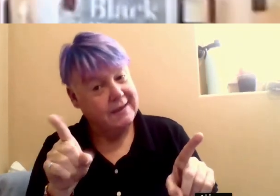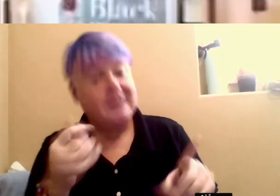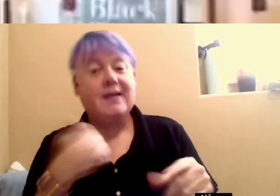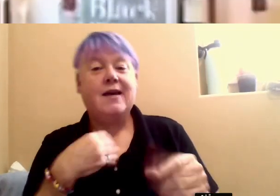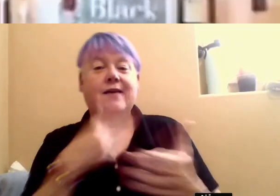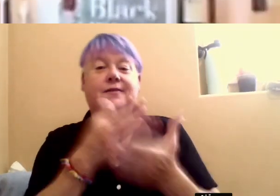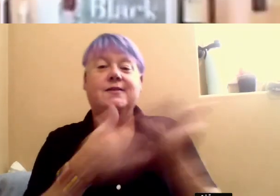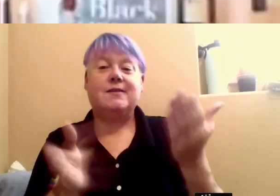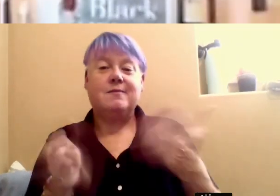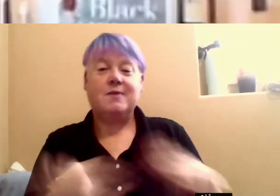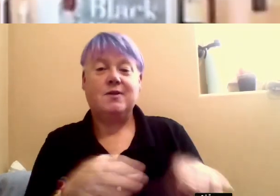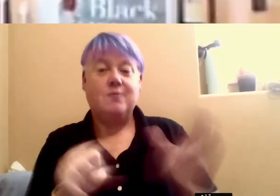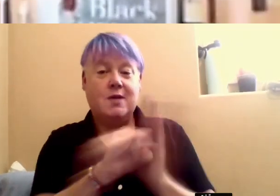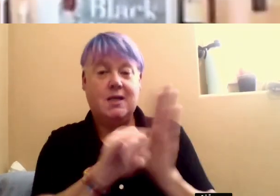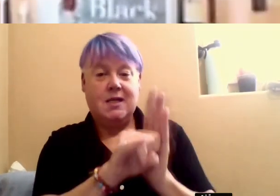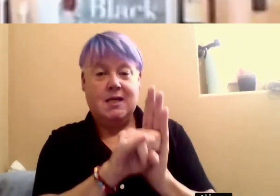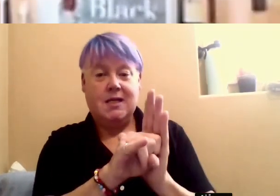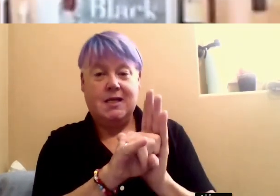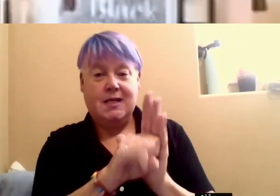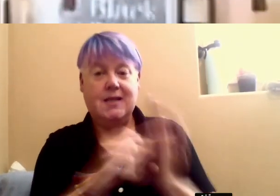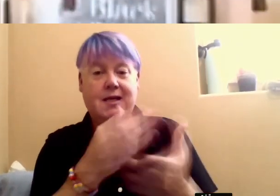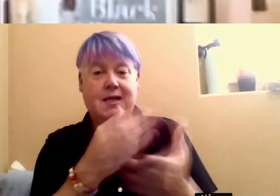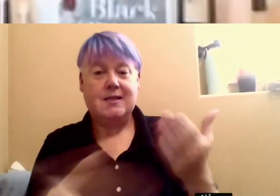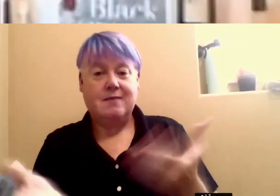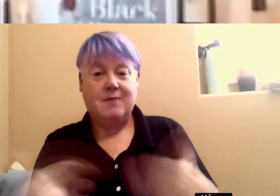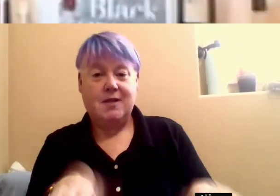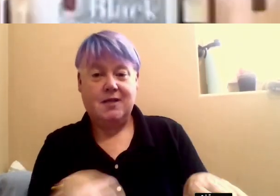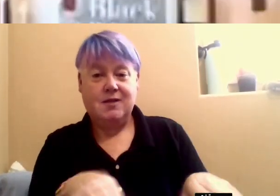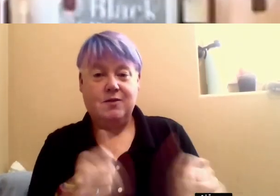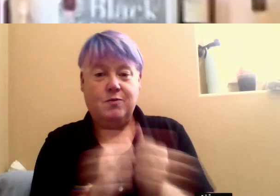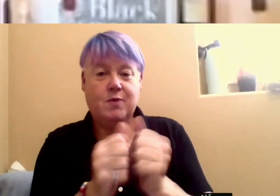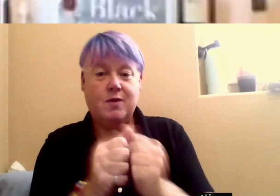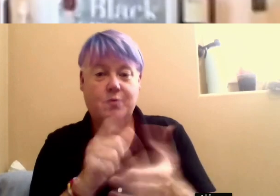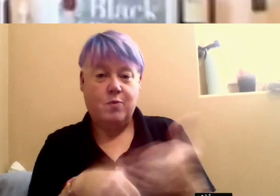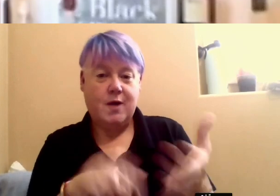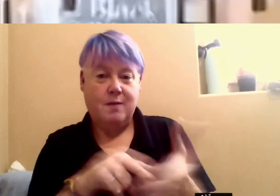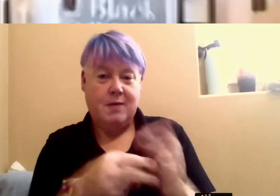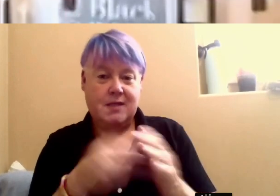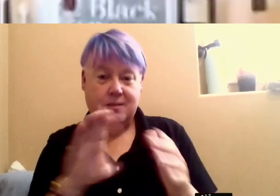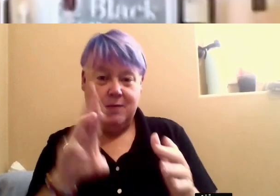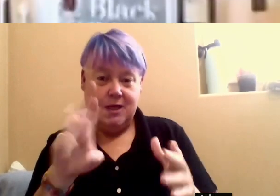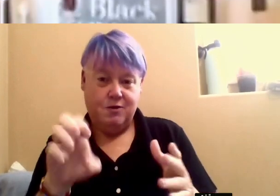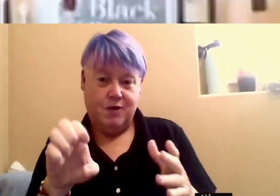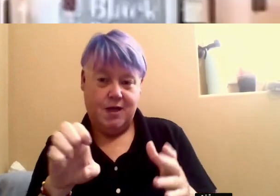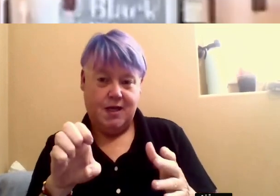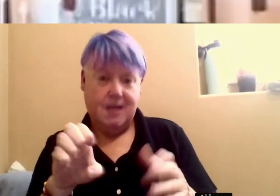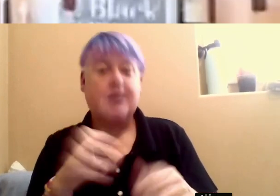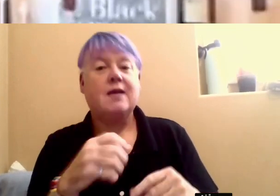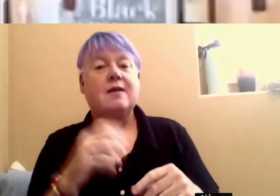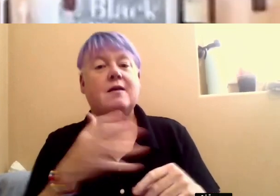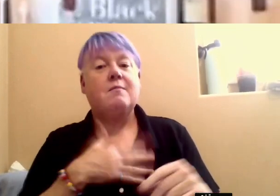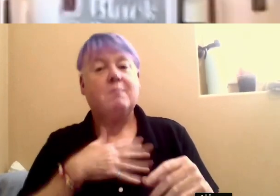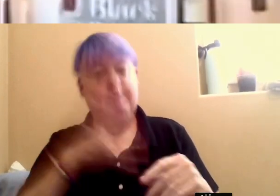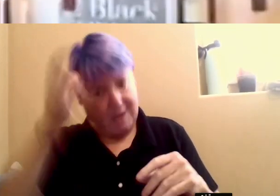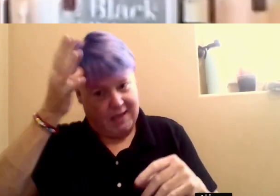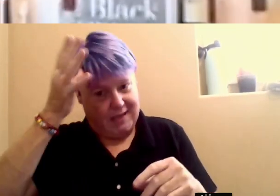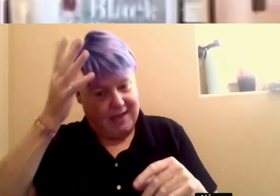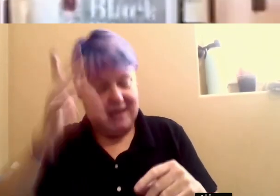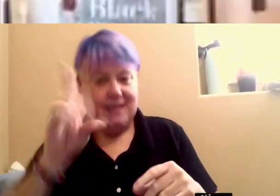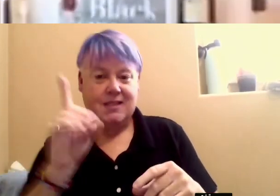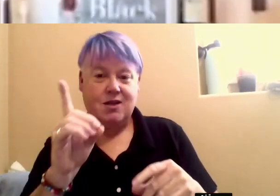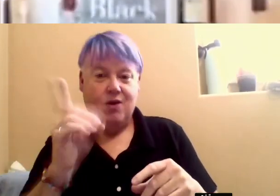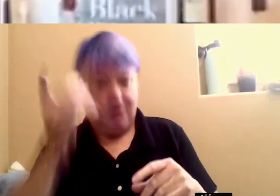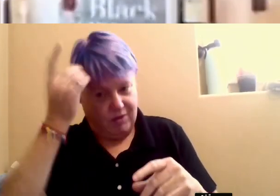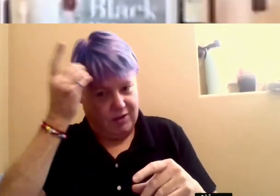do with identity. It will have something to do with what it means to be Cree. My dad is Donald Alexander